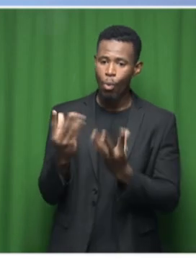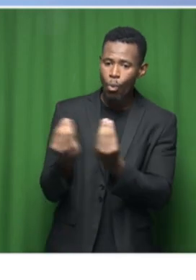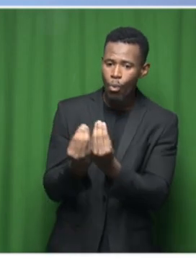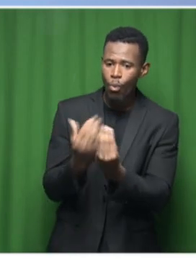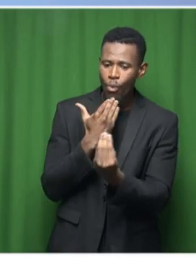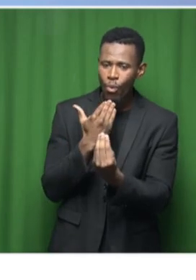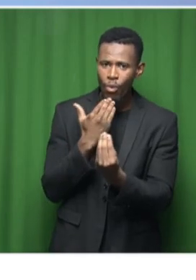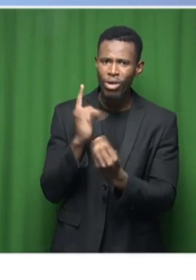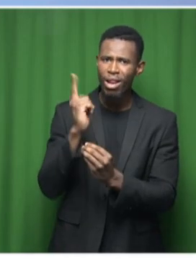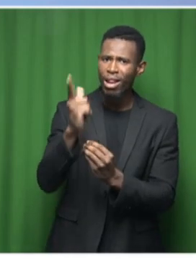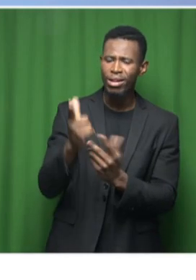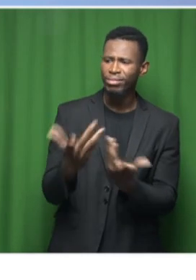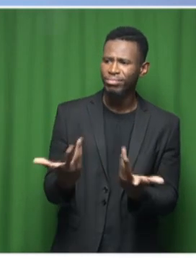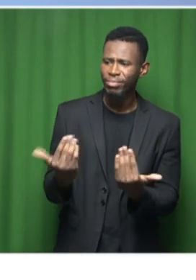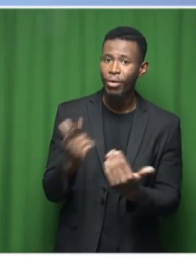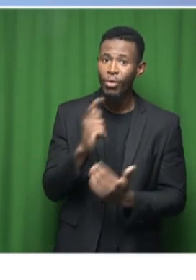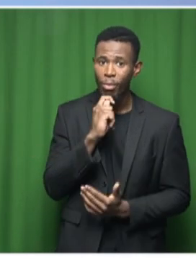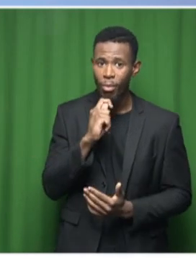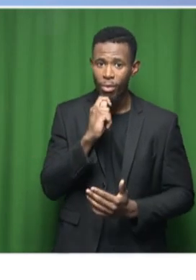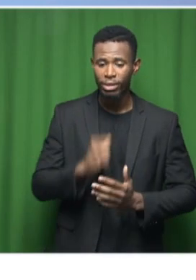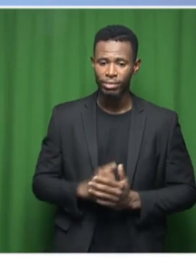joined by a little bit later on as well. Morning.